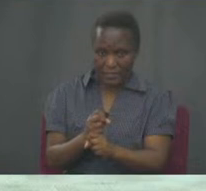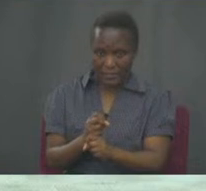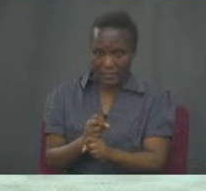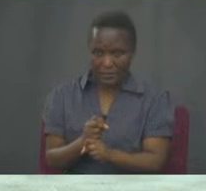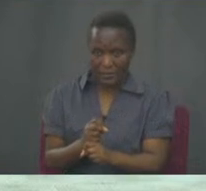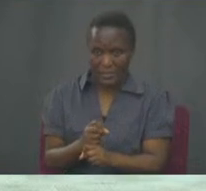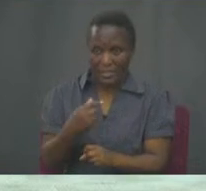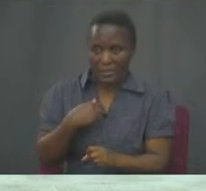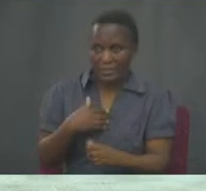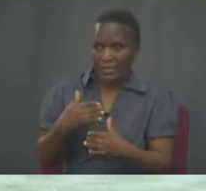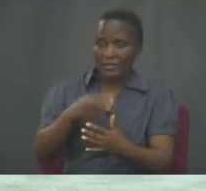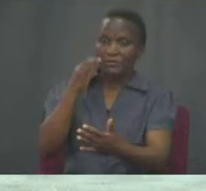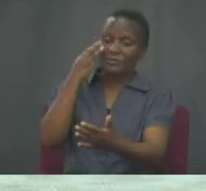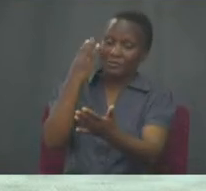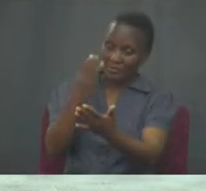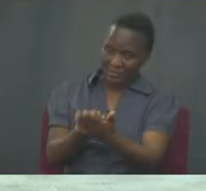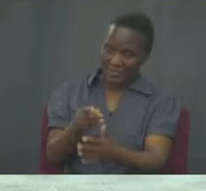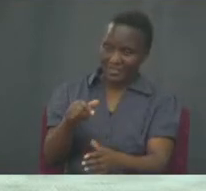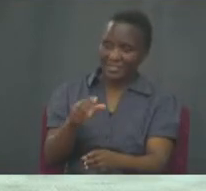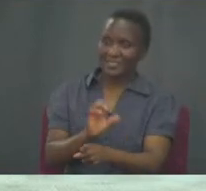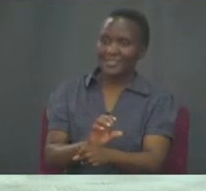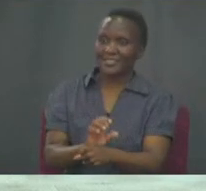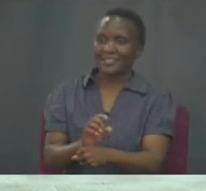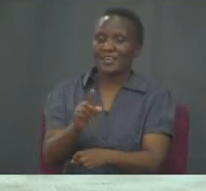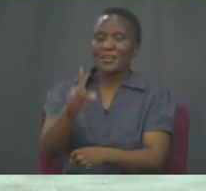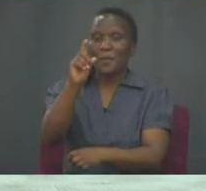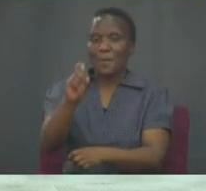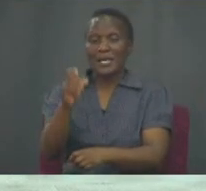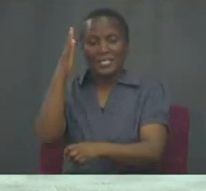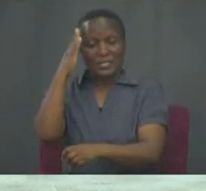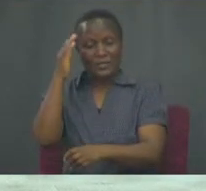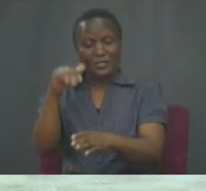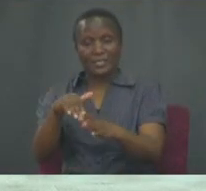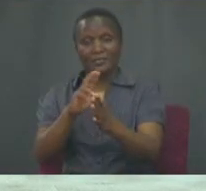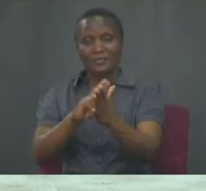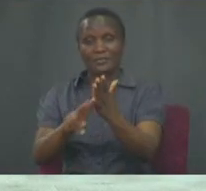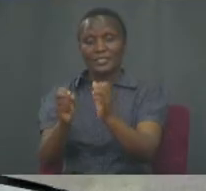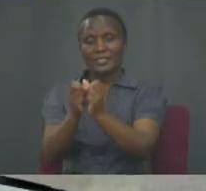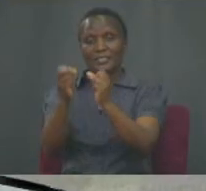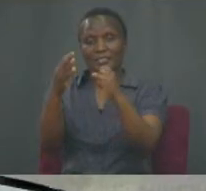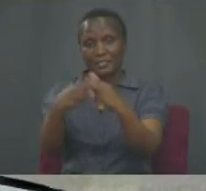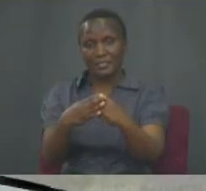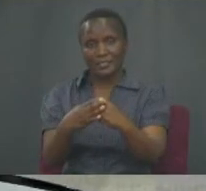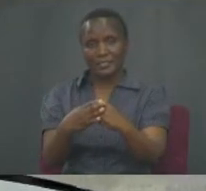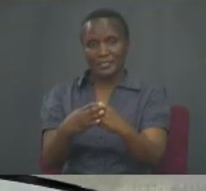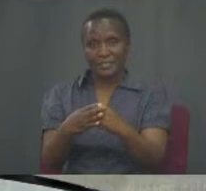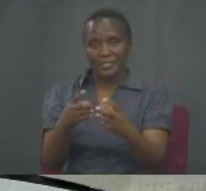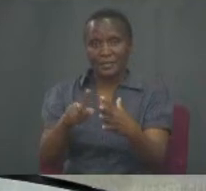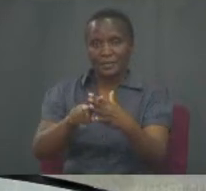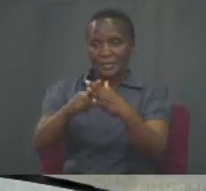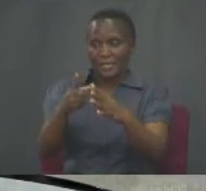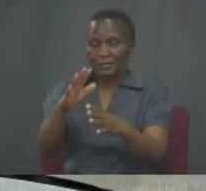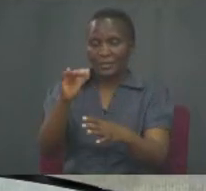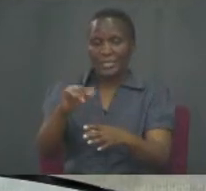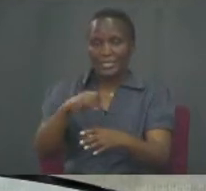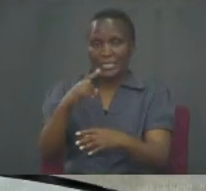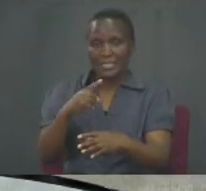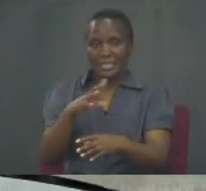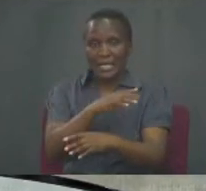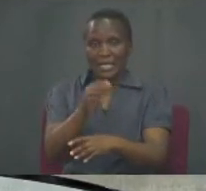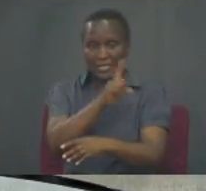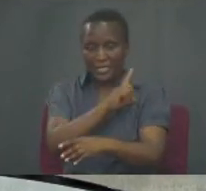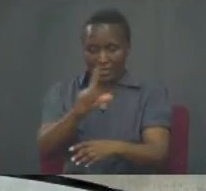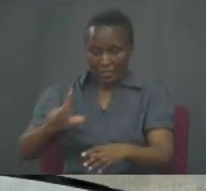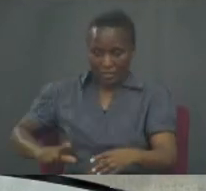witness in this church? You also need to notice in verse number 19, verse number 19 begins by saying, and the